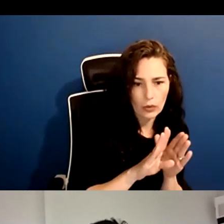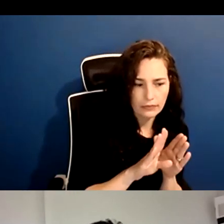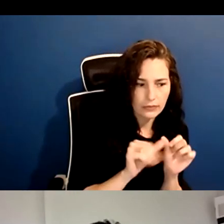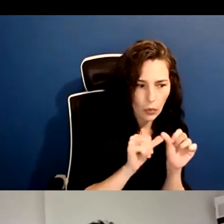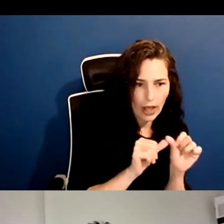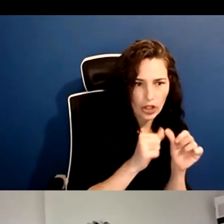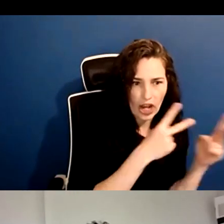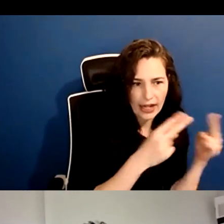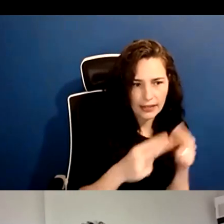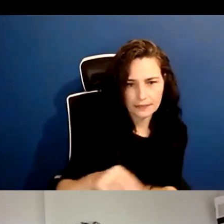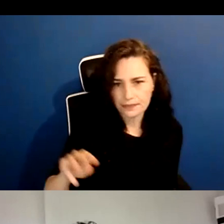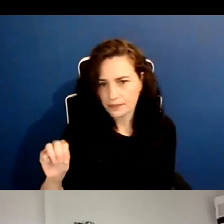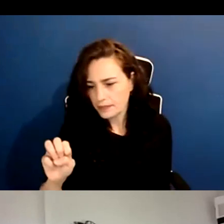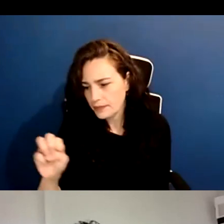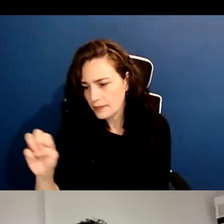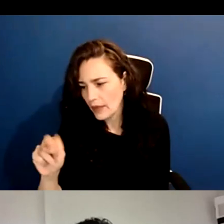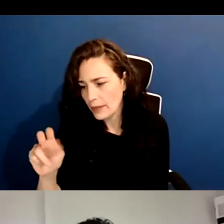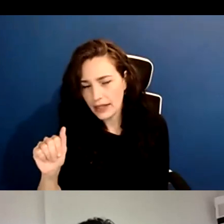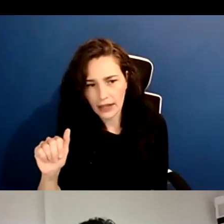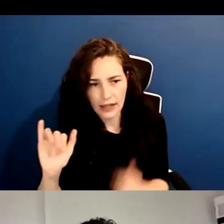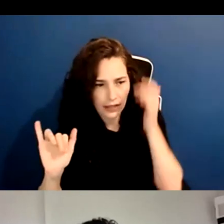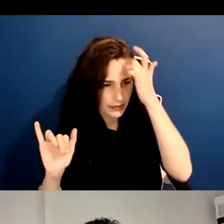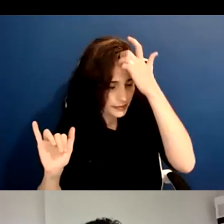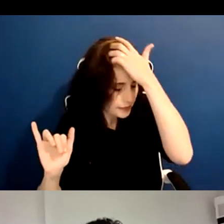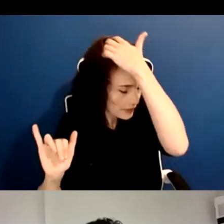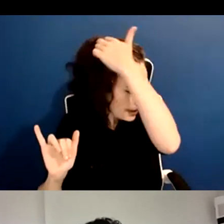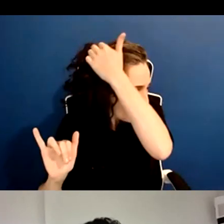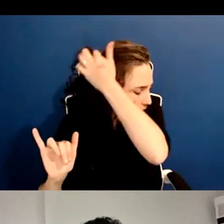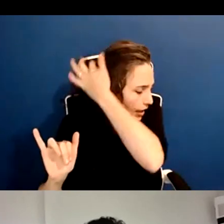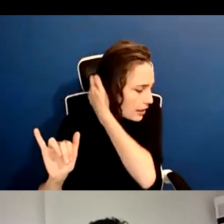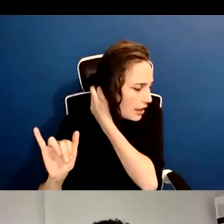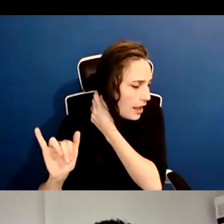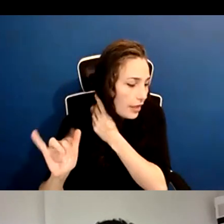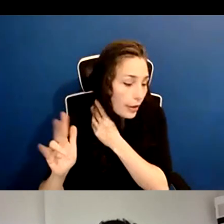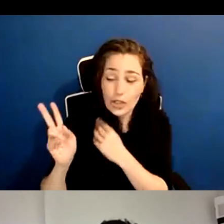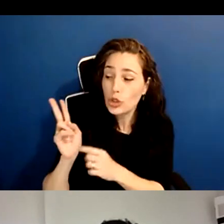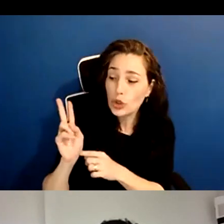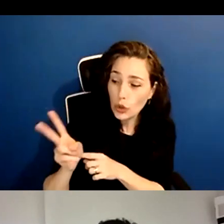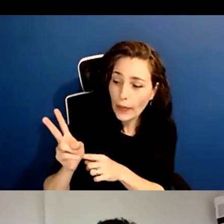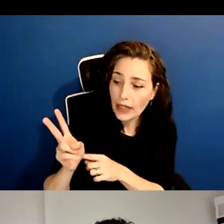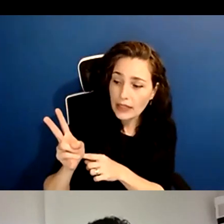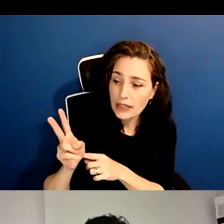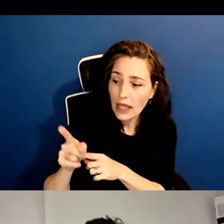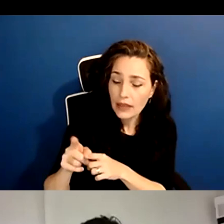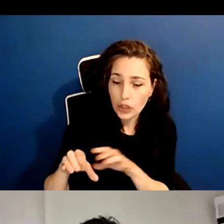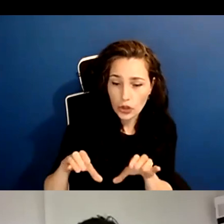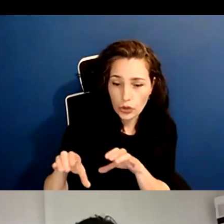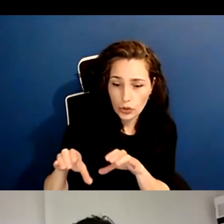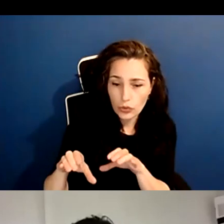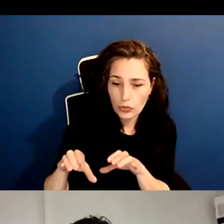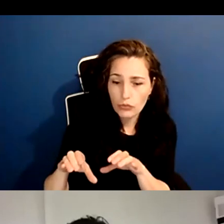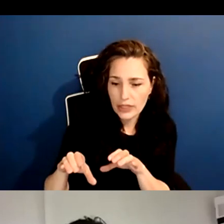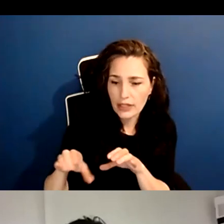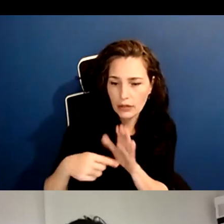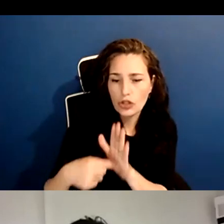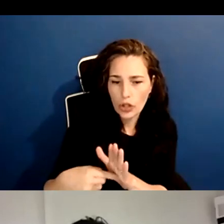Yeah, and we, I mean, this, the 2 minute that you just showed was actually done for Info Forum, where we needed a 2 minute